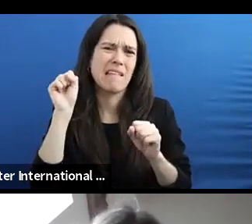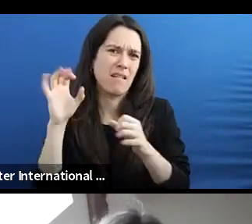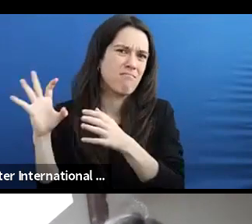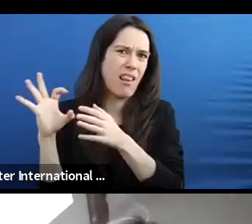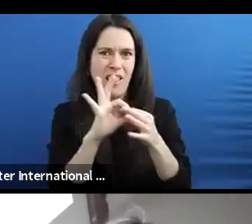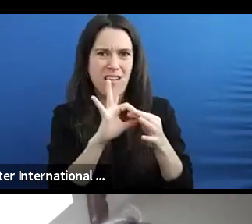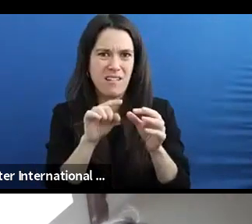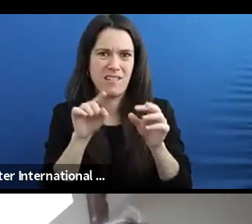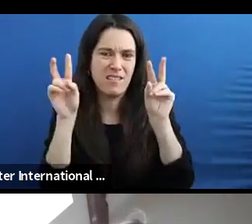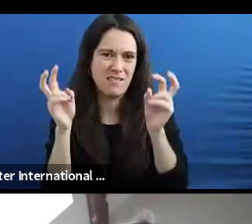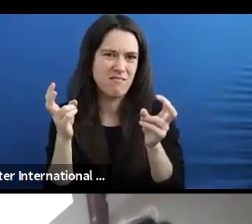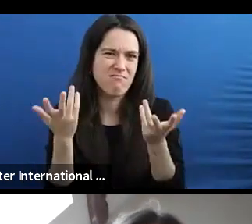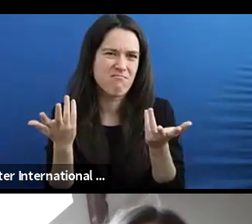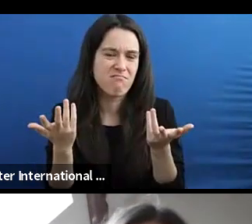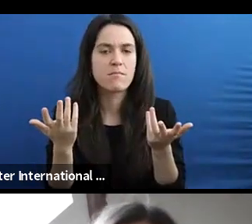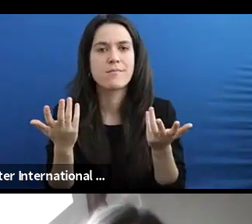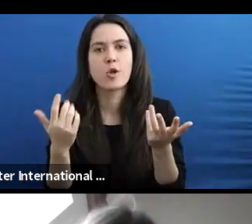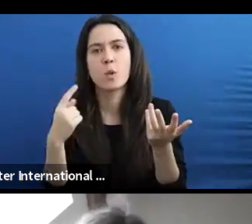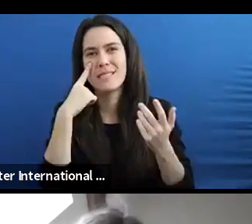some structure that, like